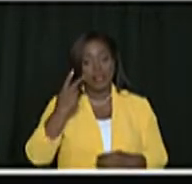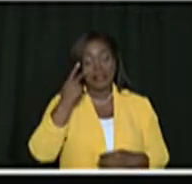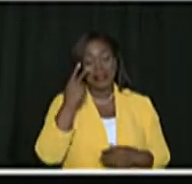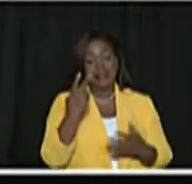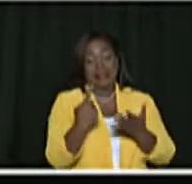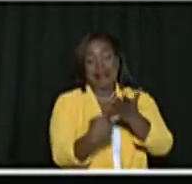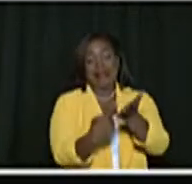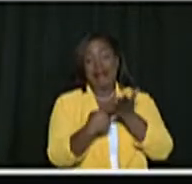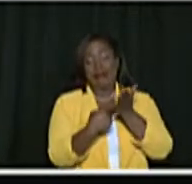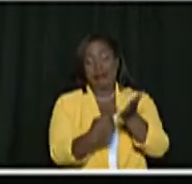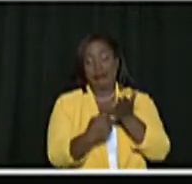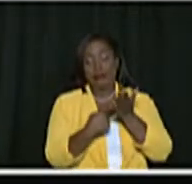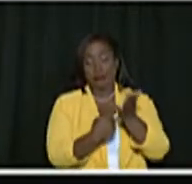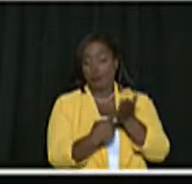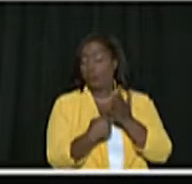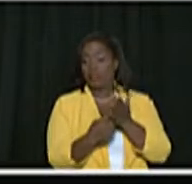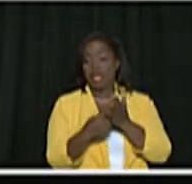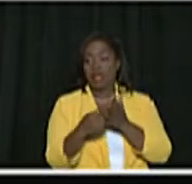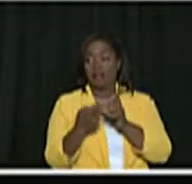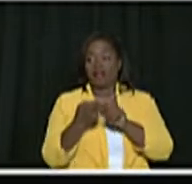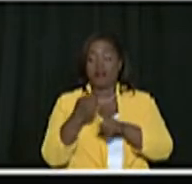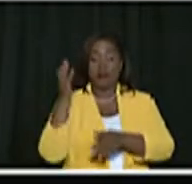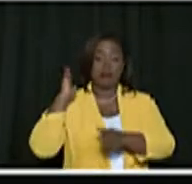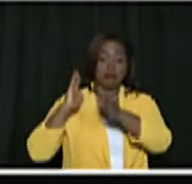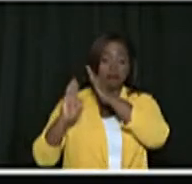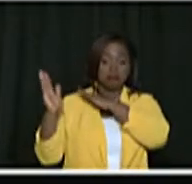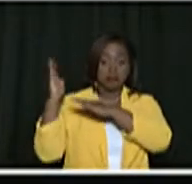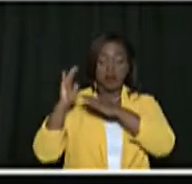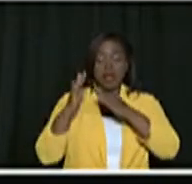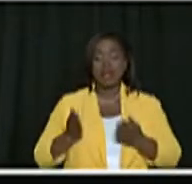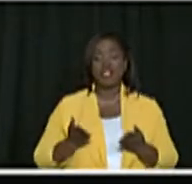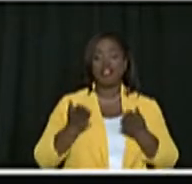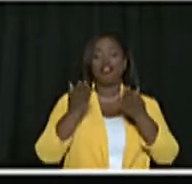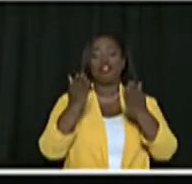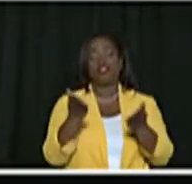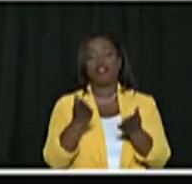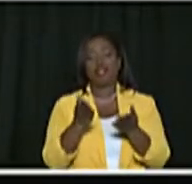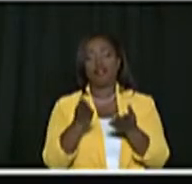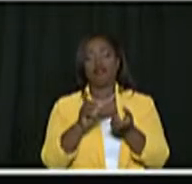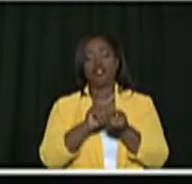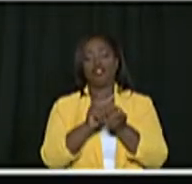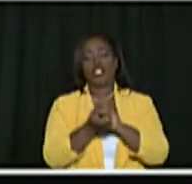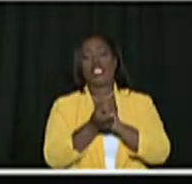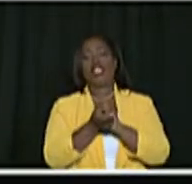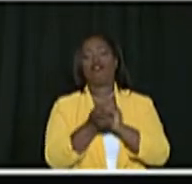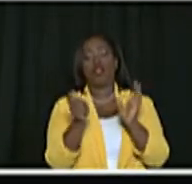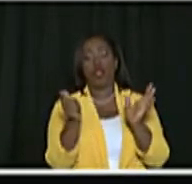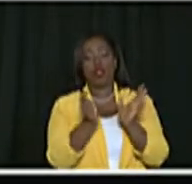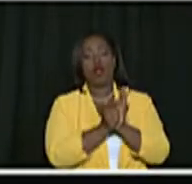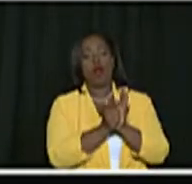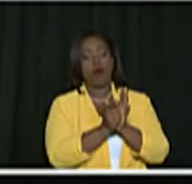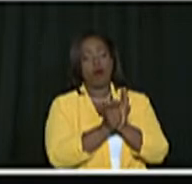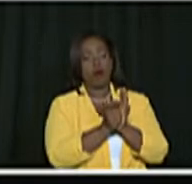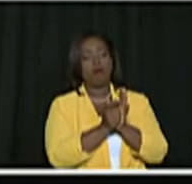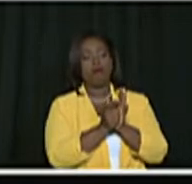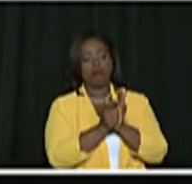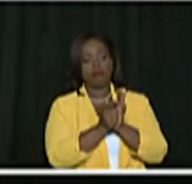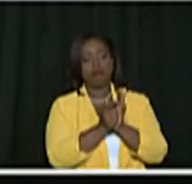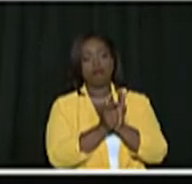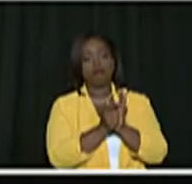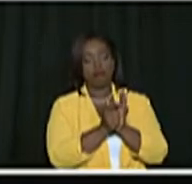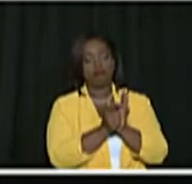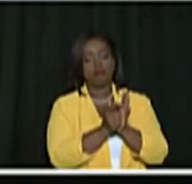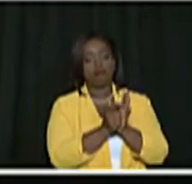discussions before and suggestions given for the amendment of the Act so that that option would have been